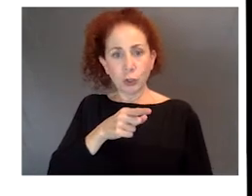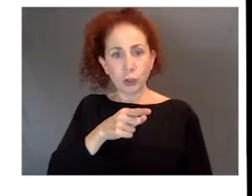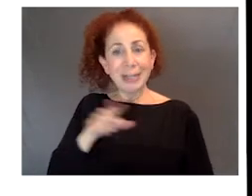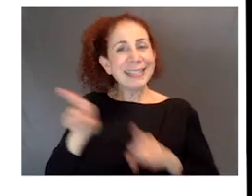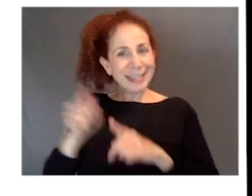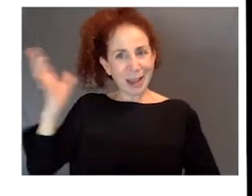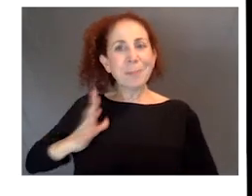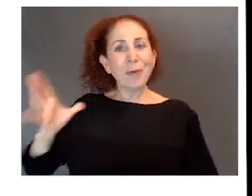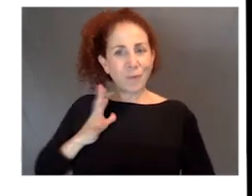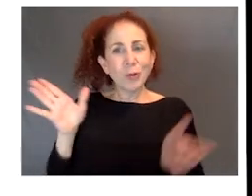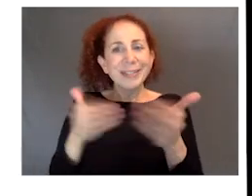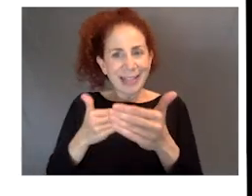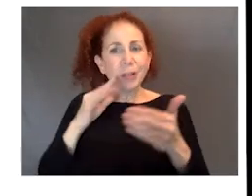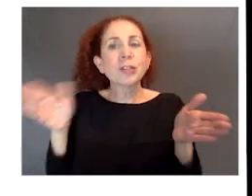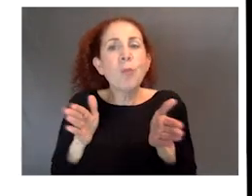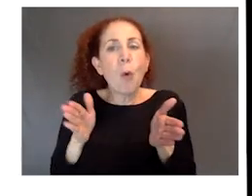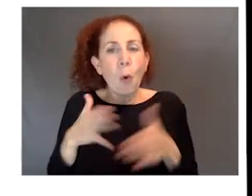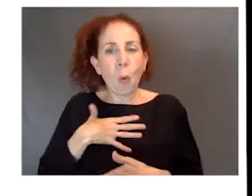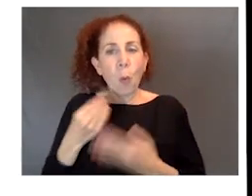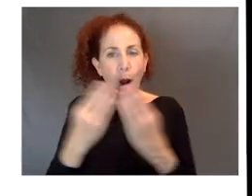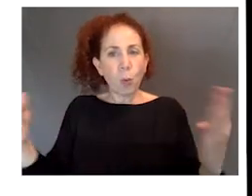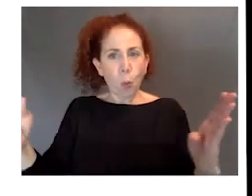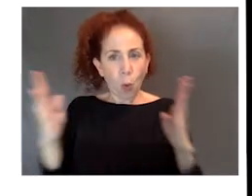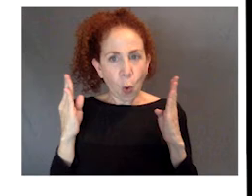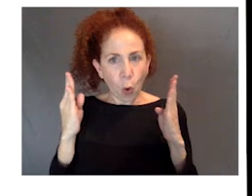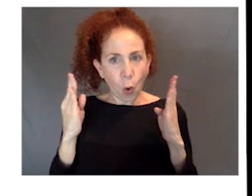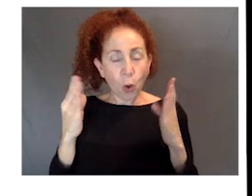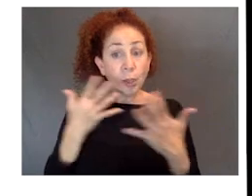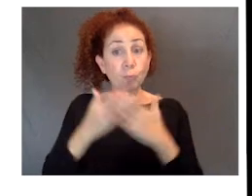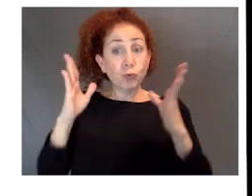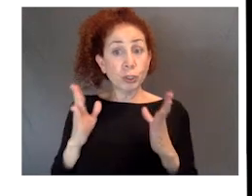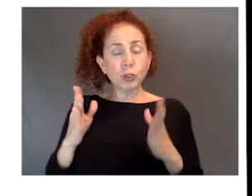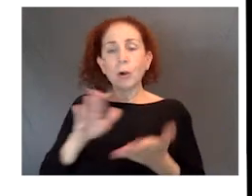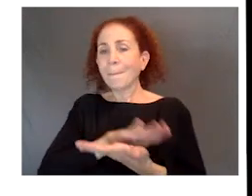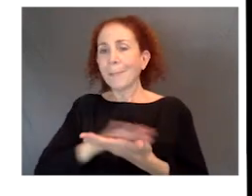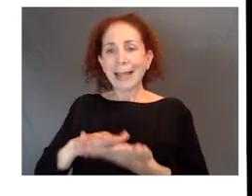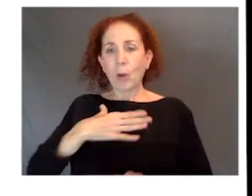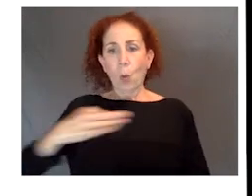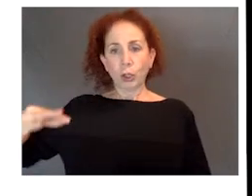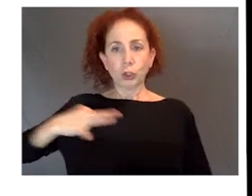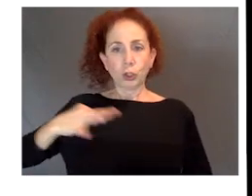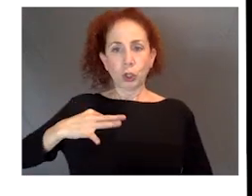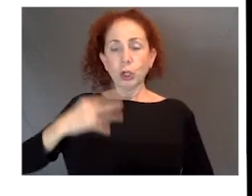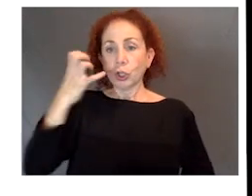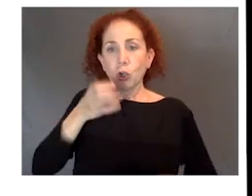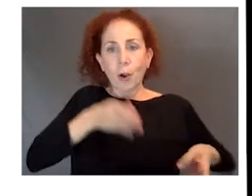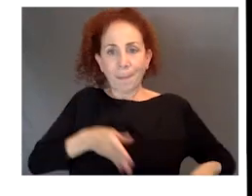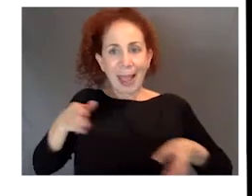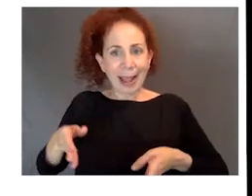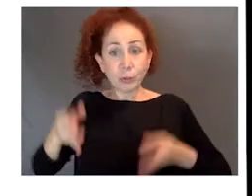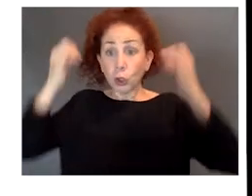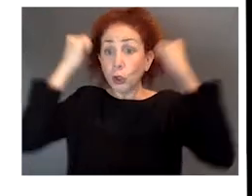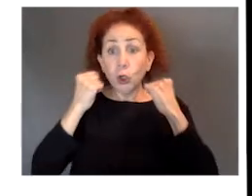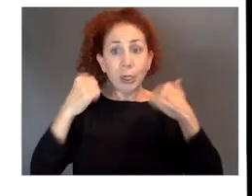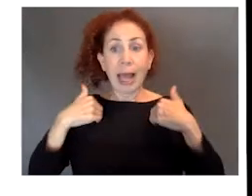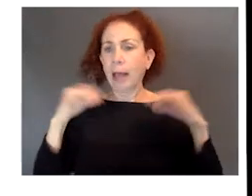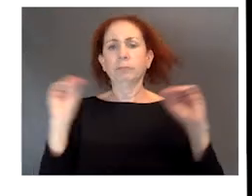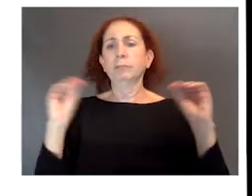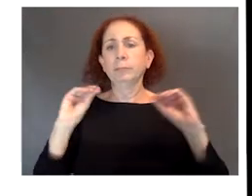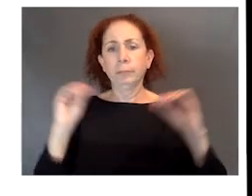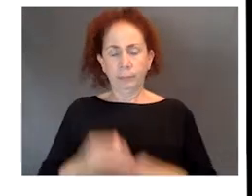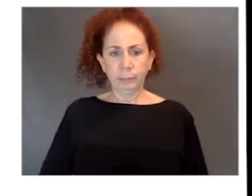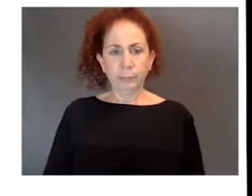Much like before, the cell is small with white walls, and the prisoner is wearing a plain white shirt, dark pants, and does not have a